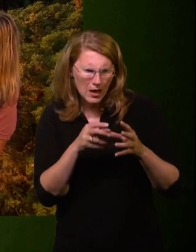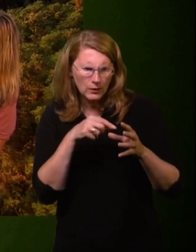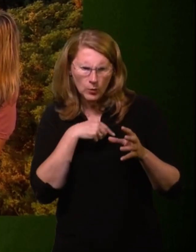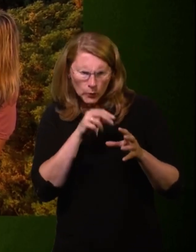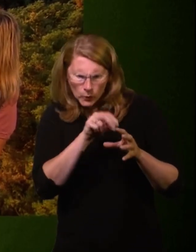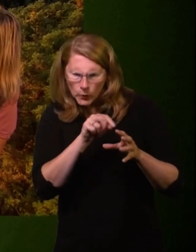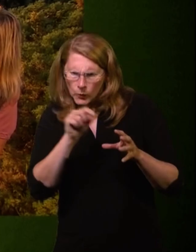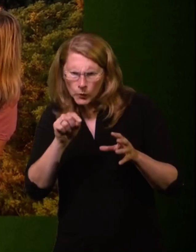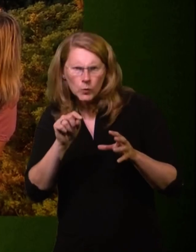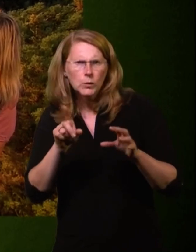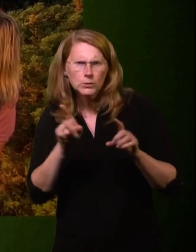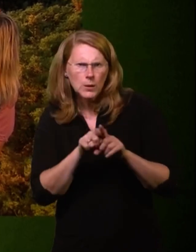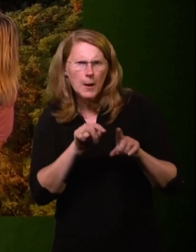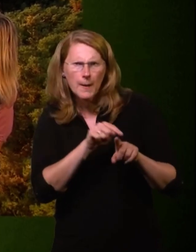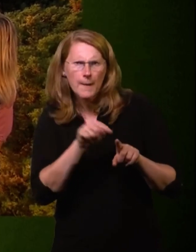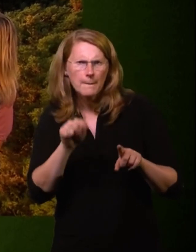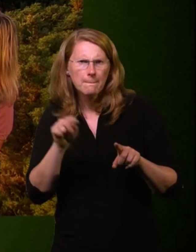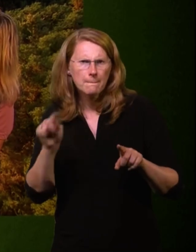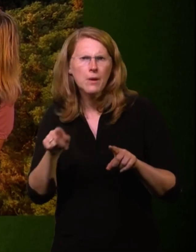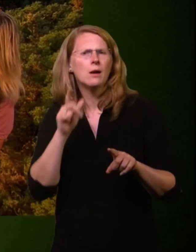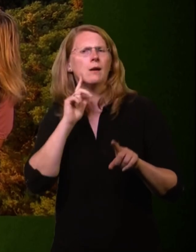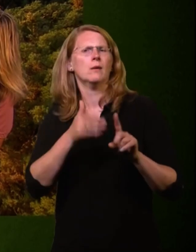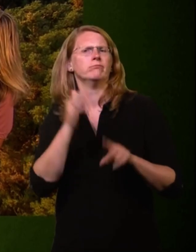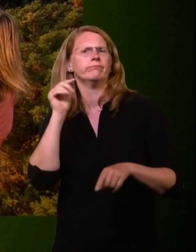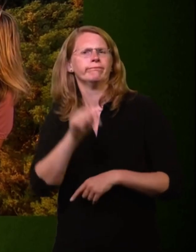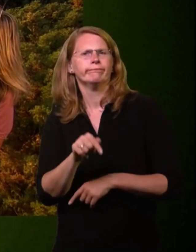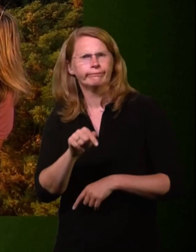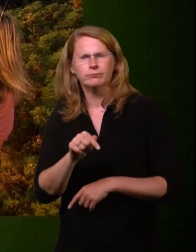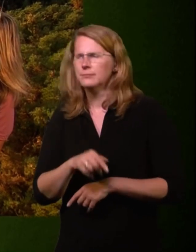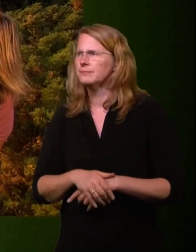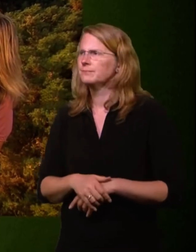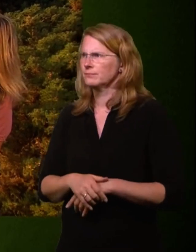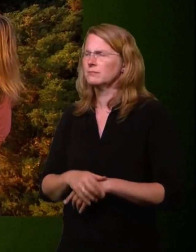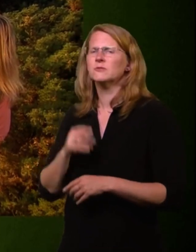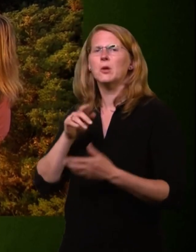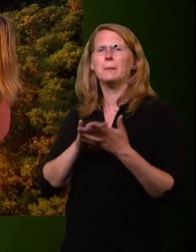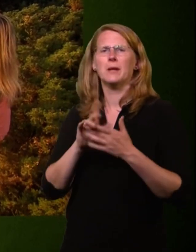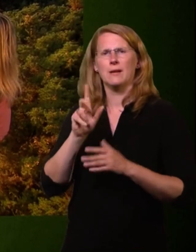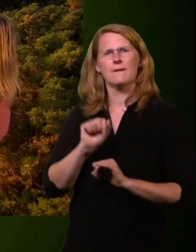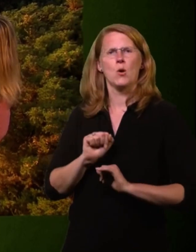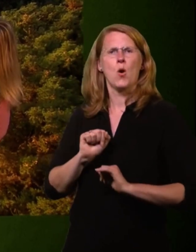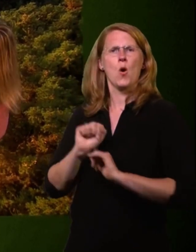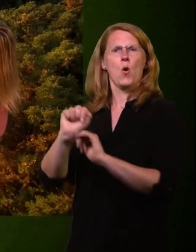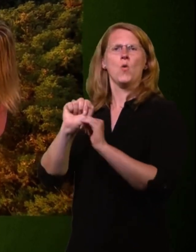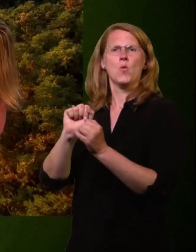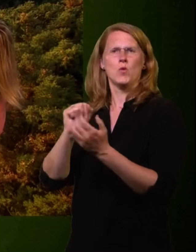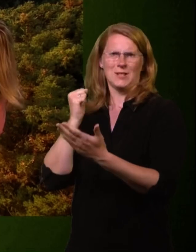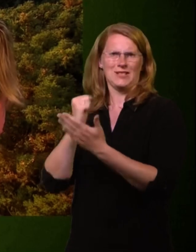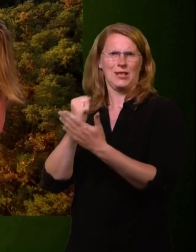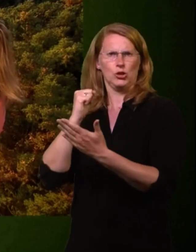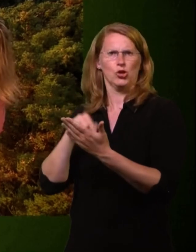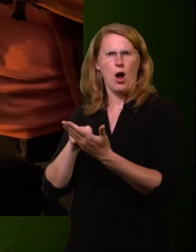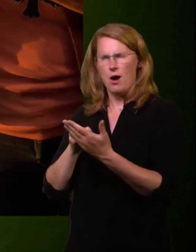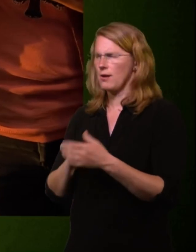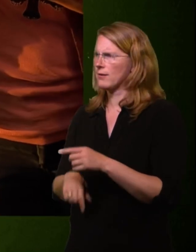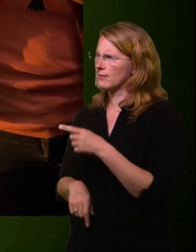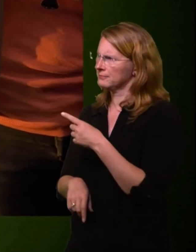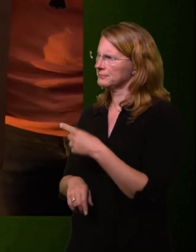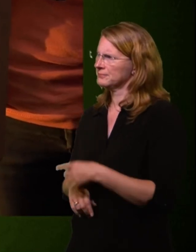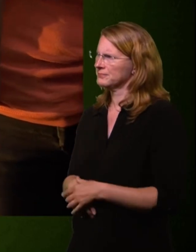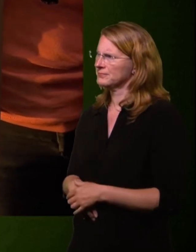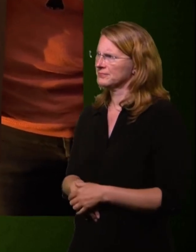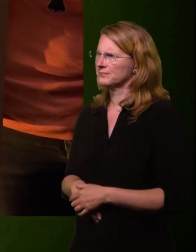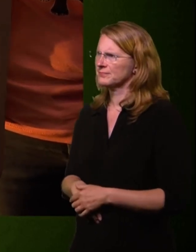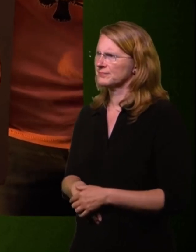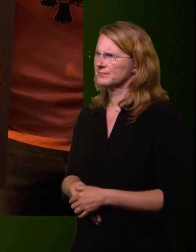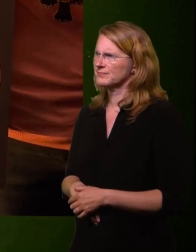very obvious and it will be able to spot it. So what it effectively needs is a signature of its own. So here is my